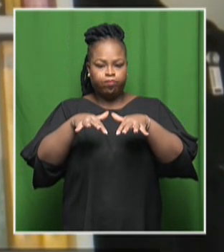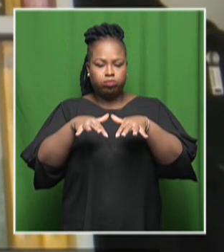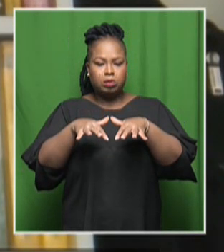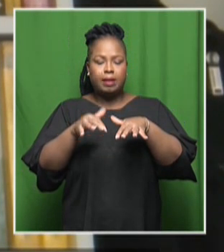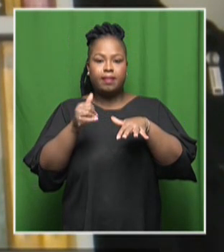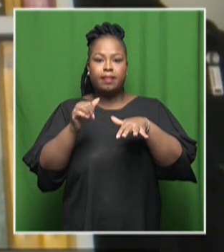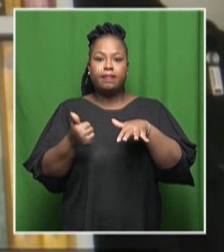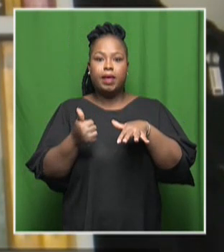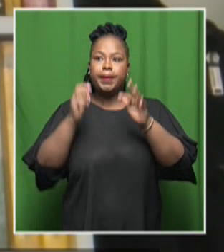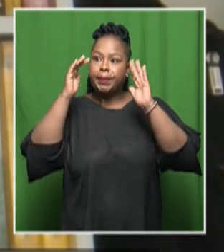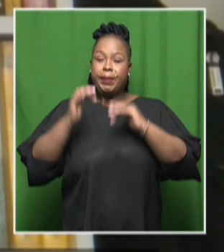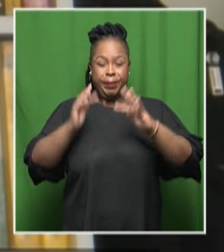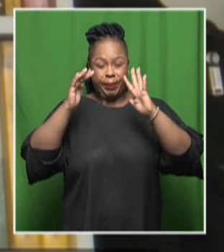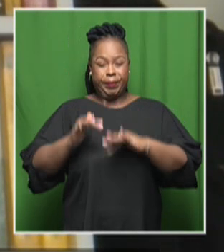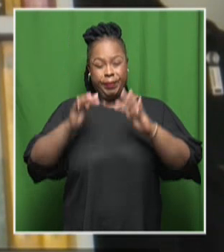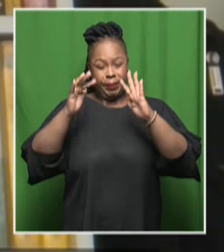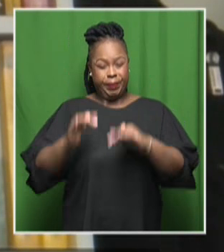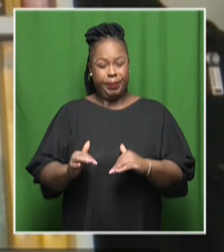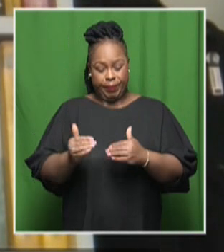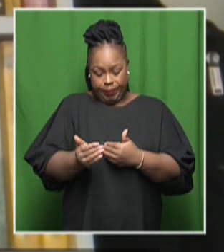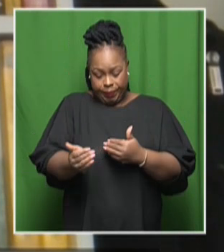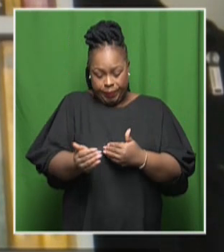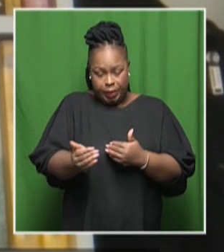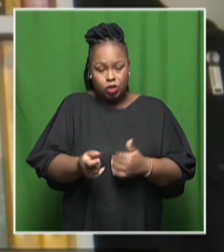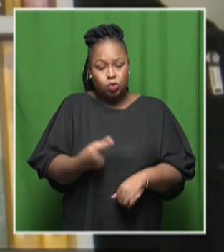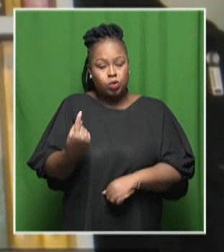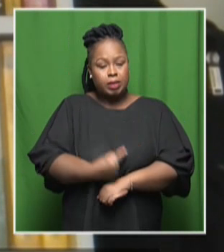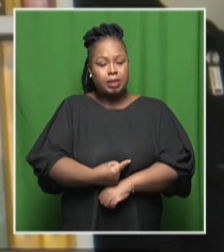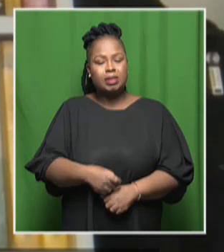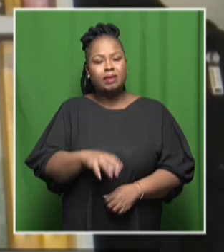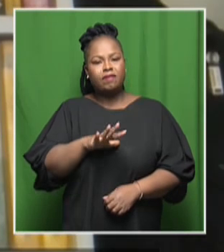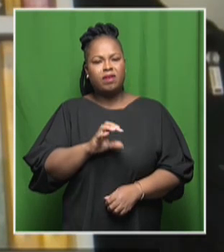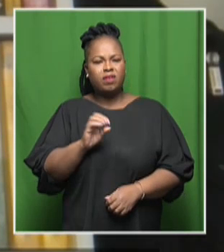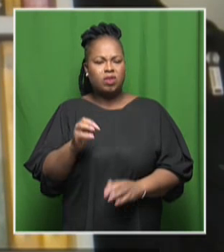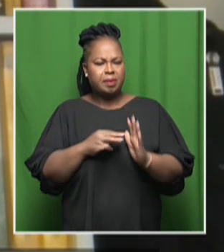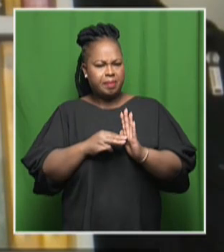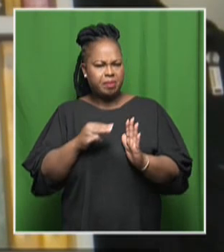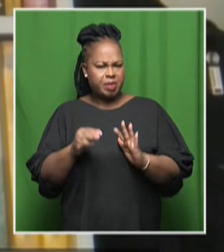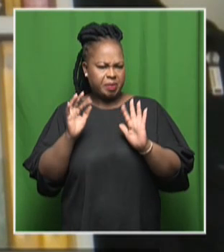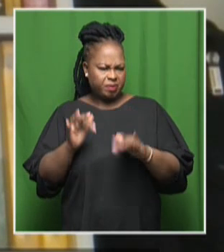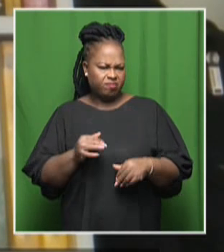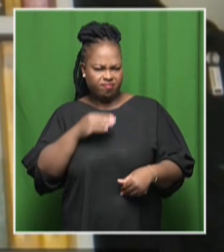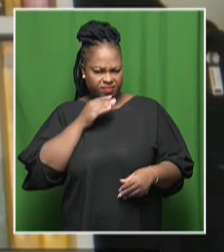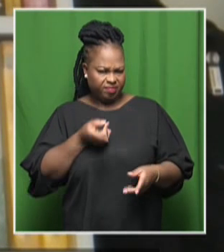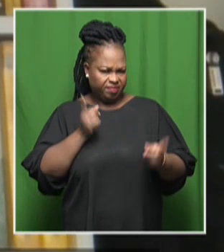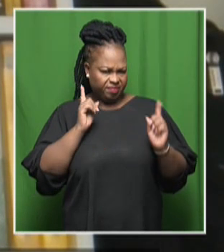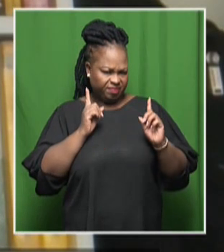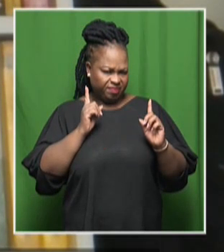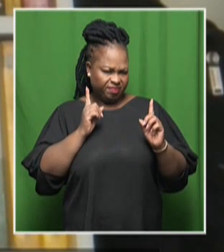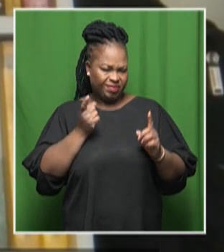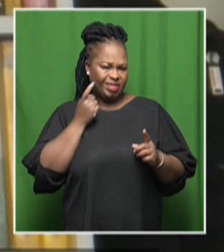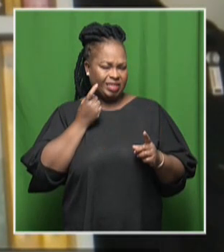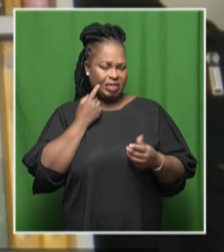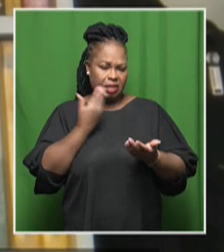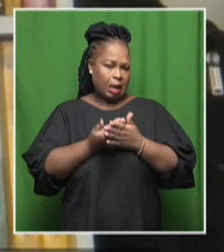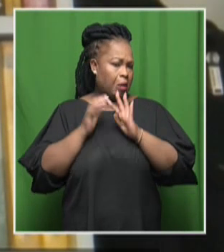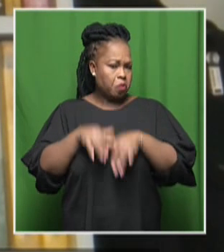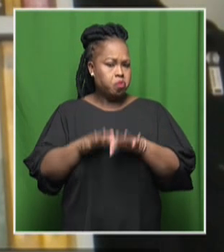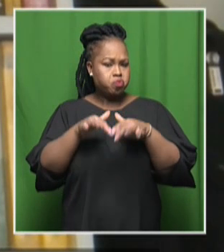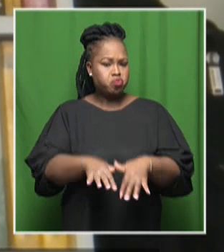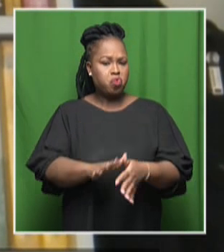this 500 millimeters of rain in just a few days' time. So that's of course a very, very dangerous recipe for flash